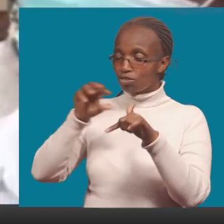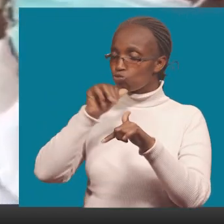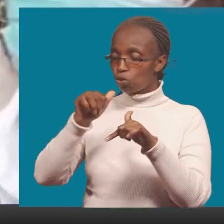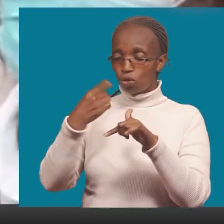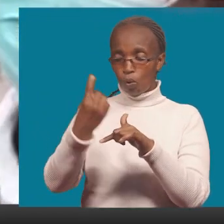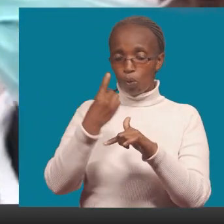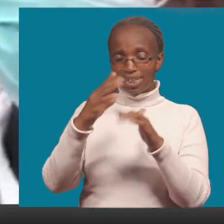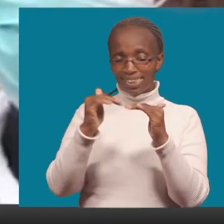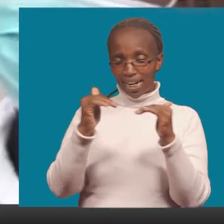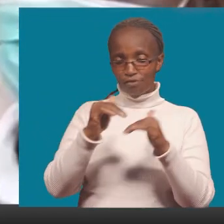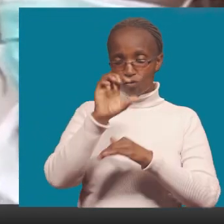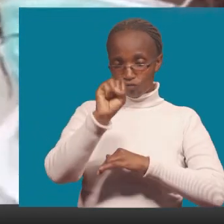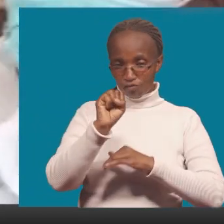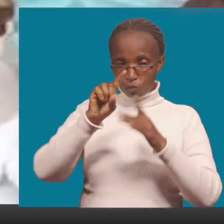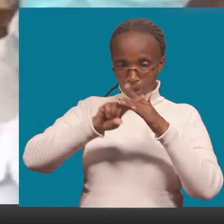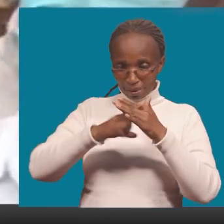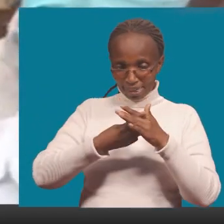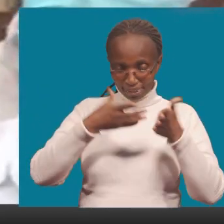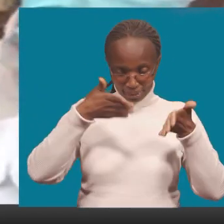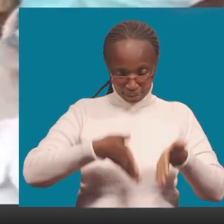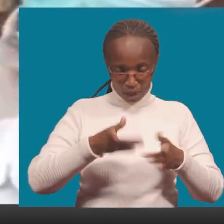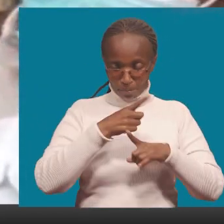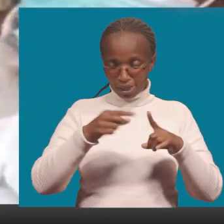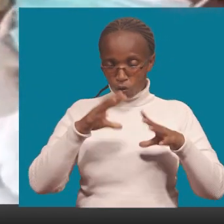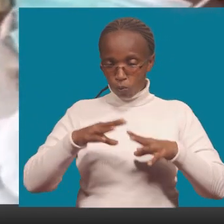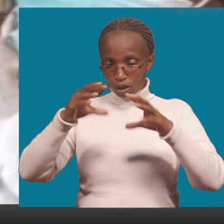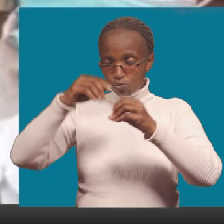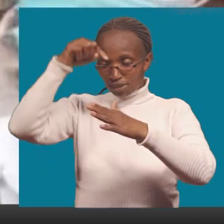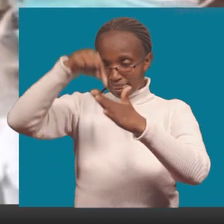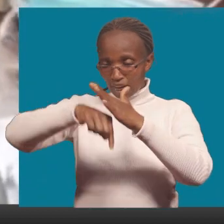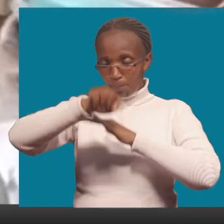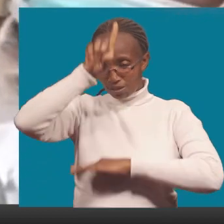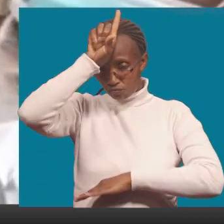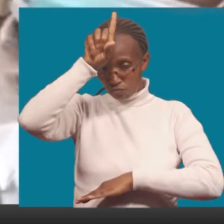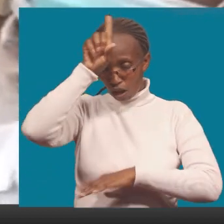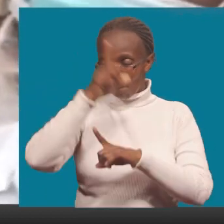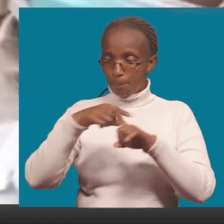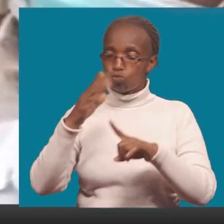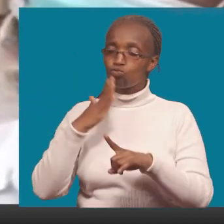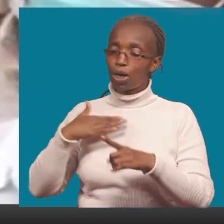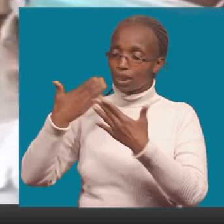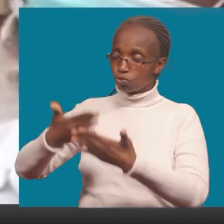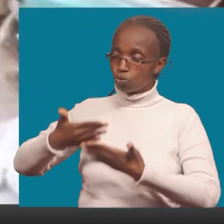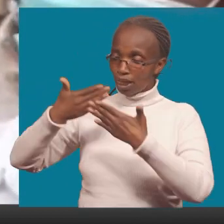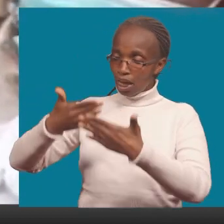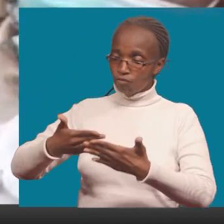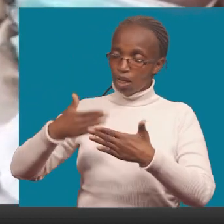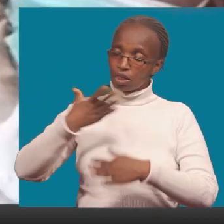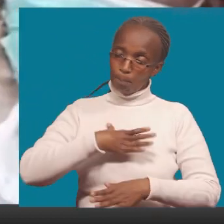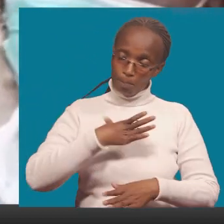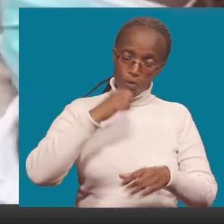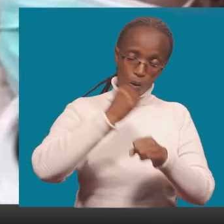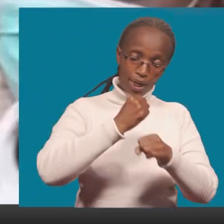tunaanza hapa, si Level 5 peke yake. Hii program tunapeleka mpaka mashinani. Tumeanzia hapa, lakini hata uko ground tunaenda. Lakini wacha